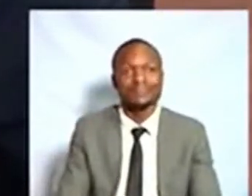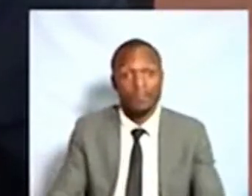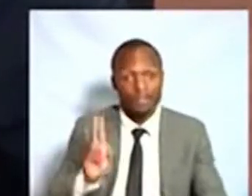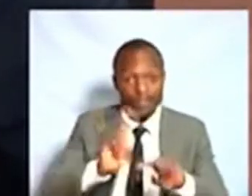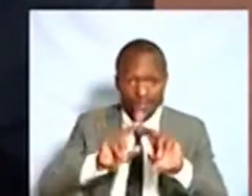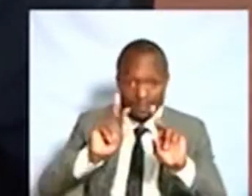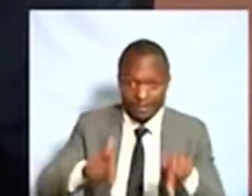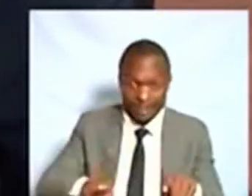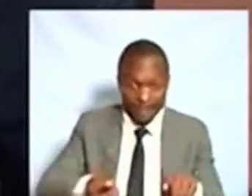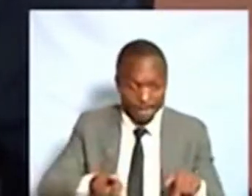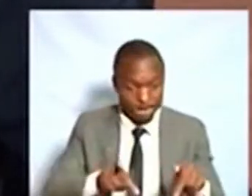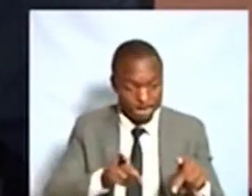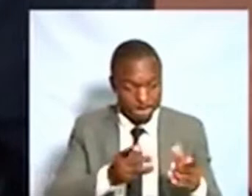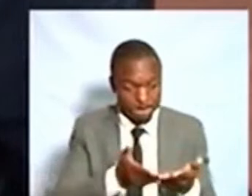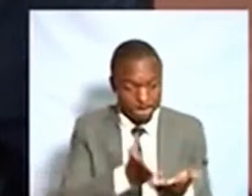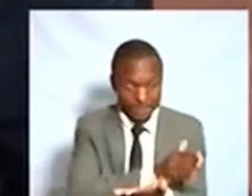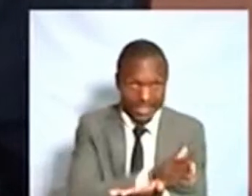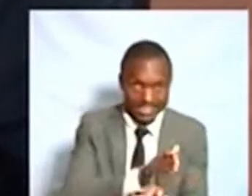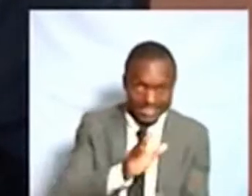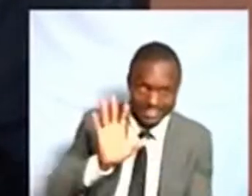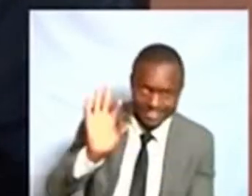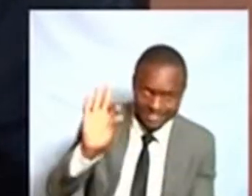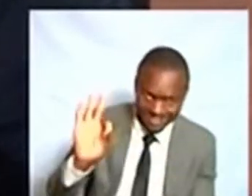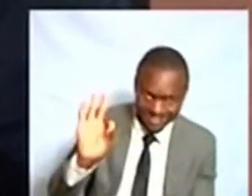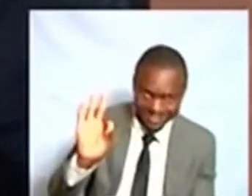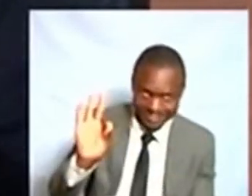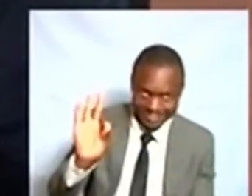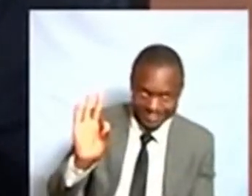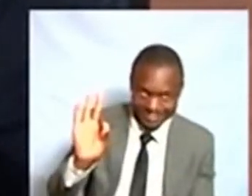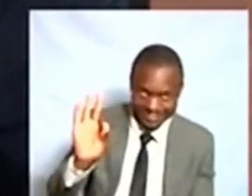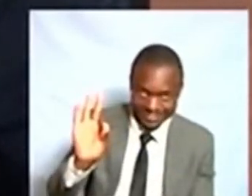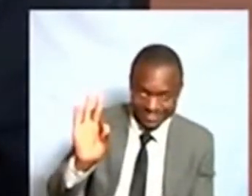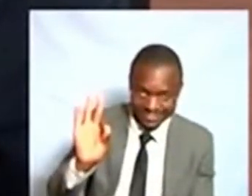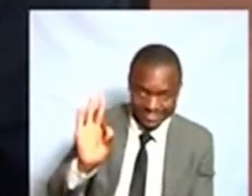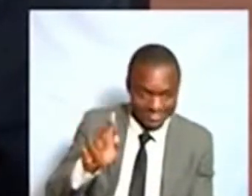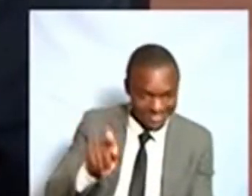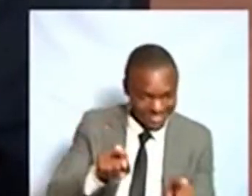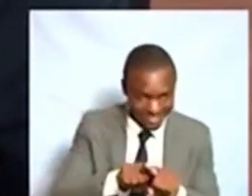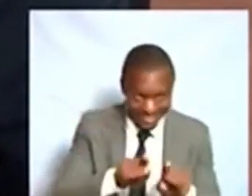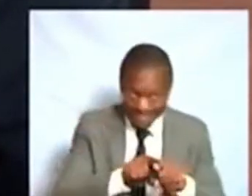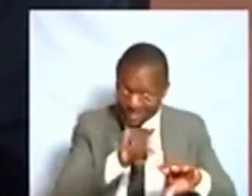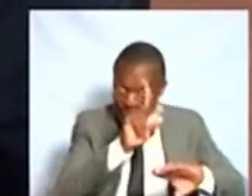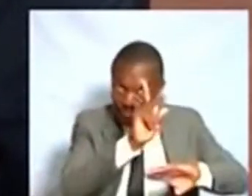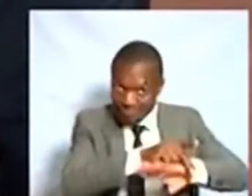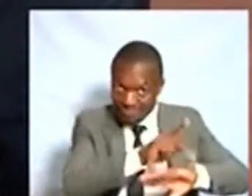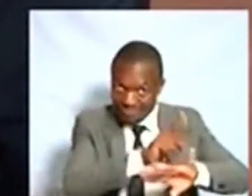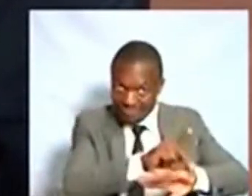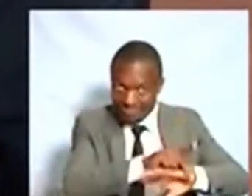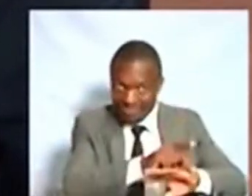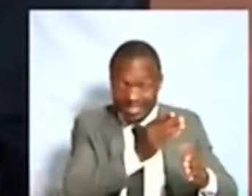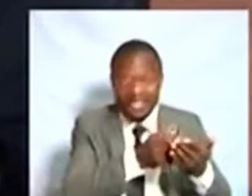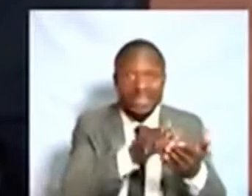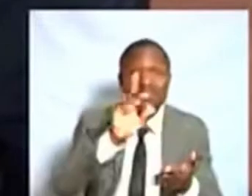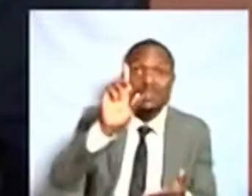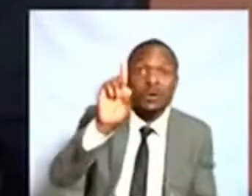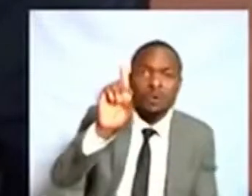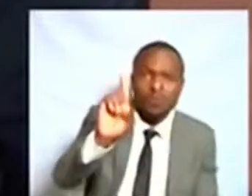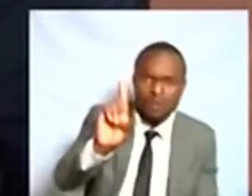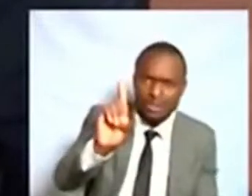Chair, you go to page 9, that this same project has